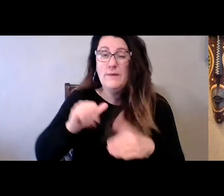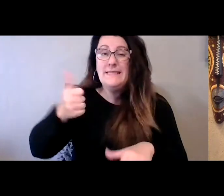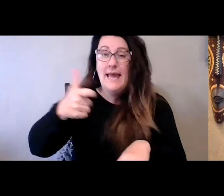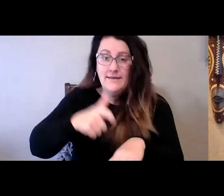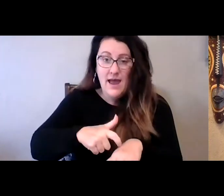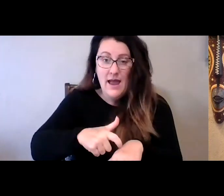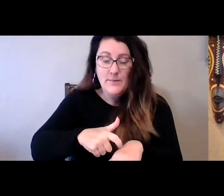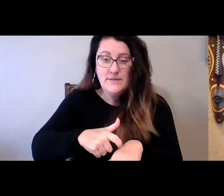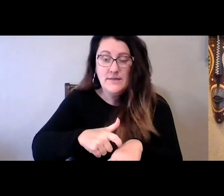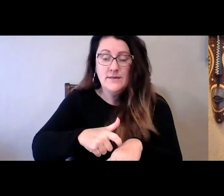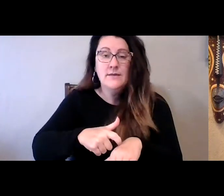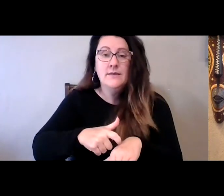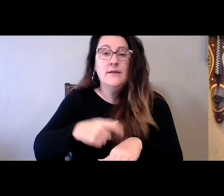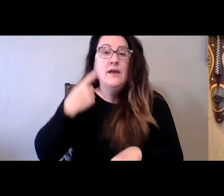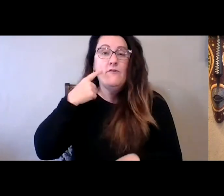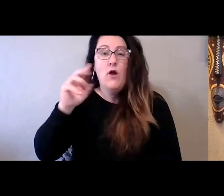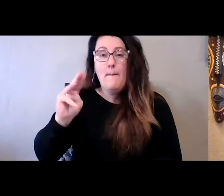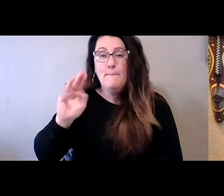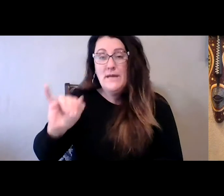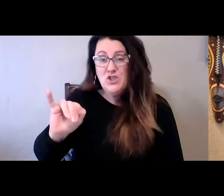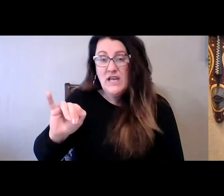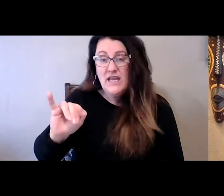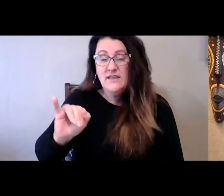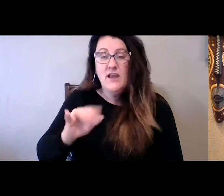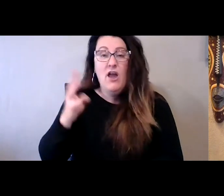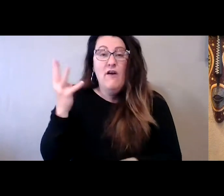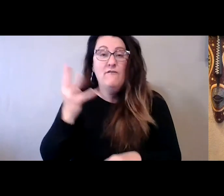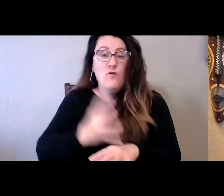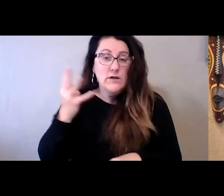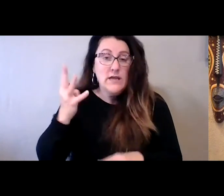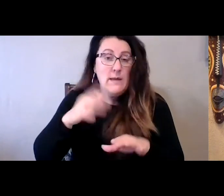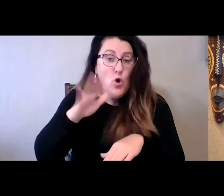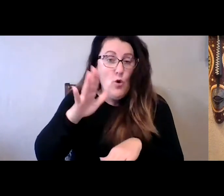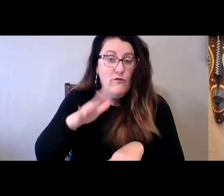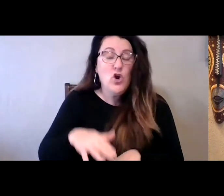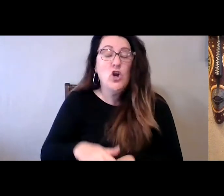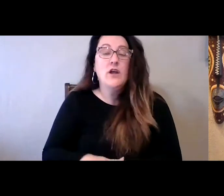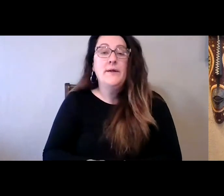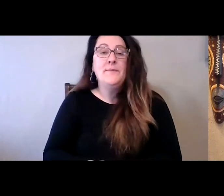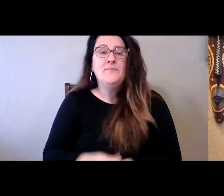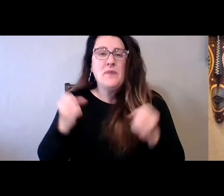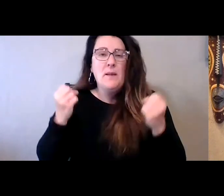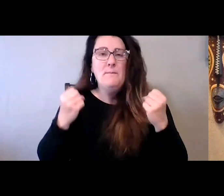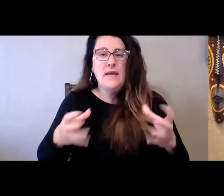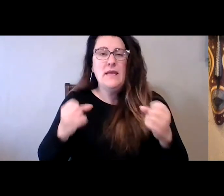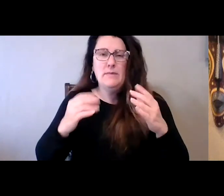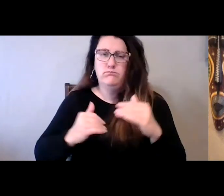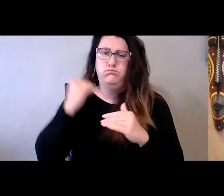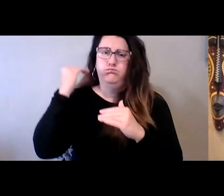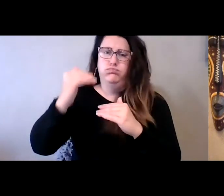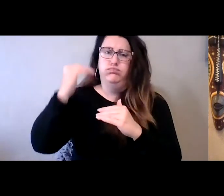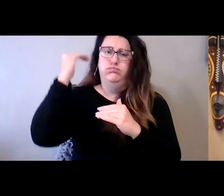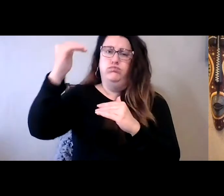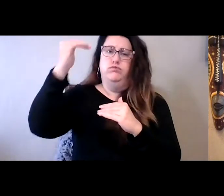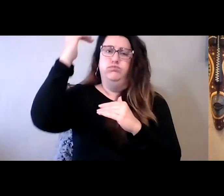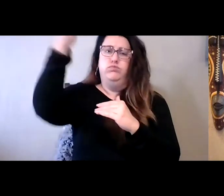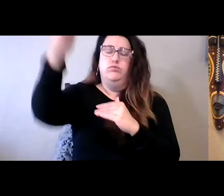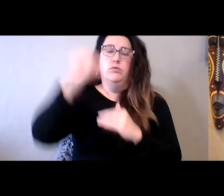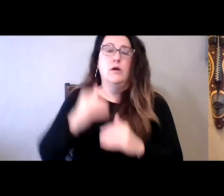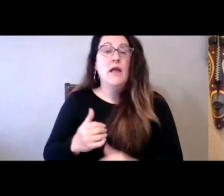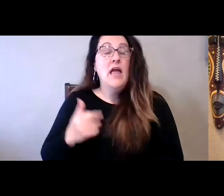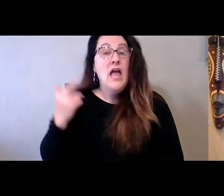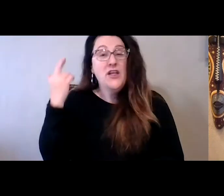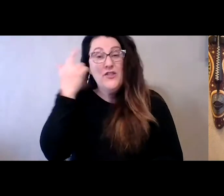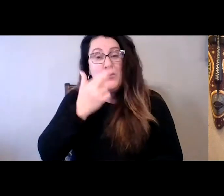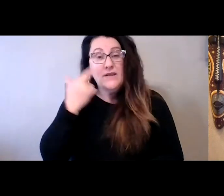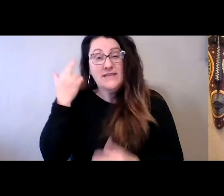over. In the case of Michigan, 4 times over, but many times over. And it's, the reason why I bring up